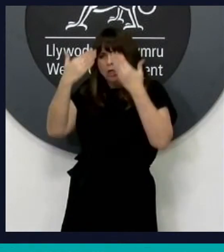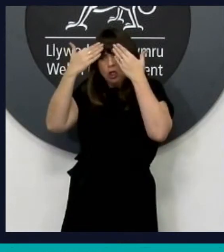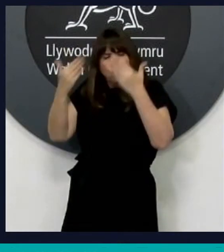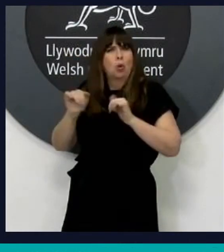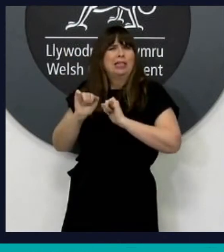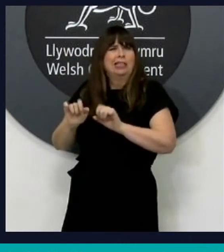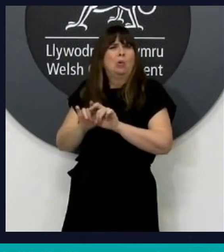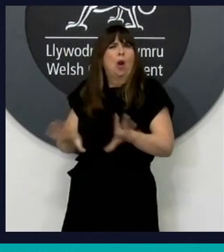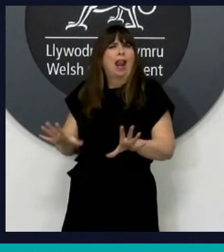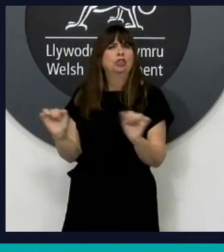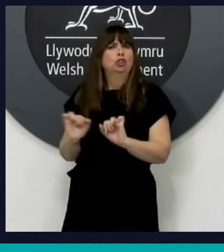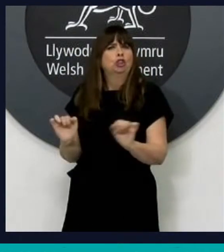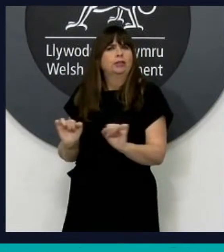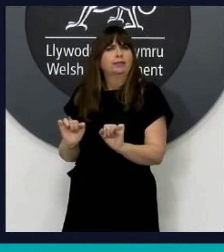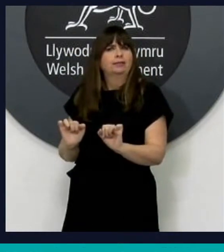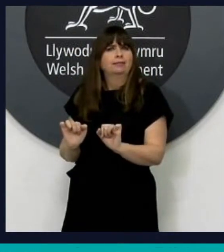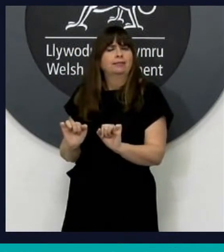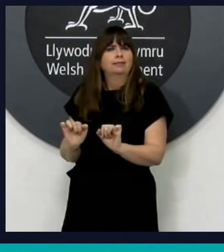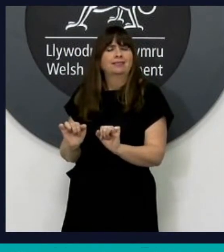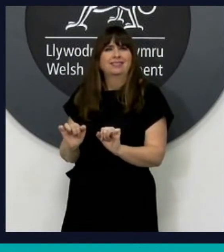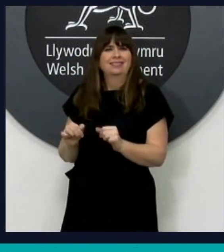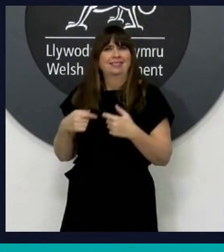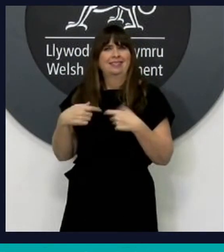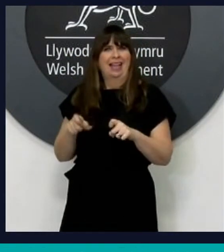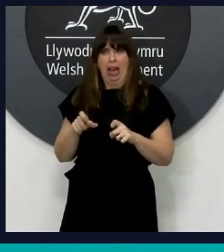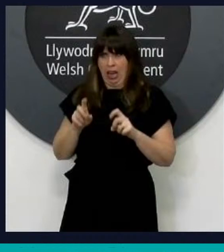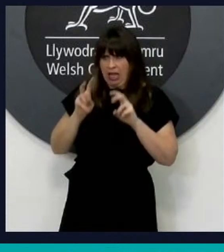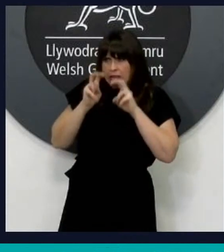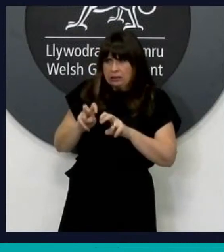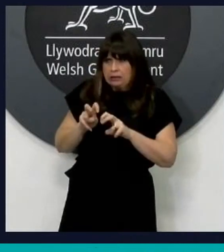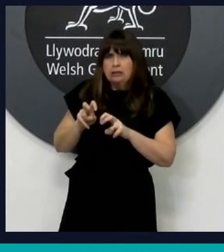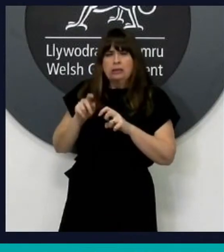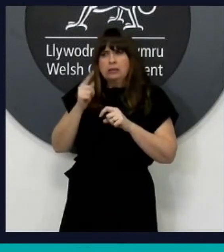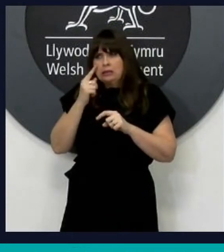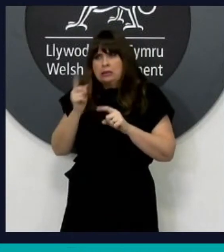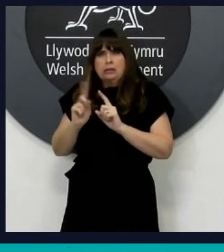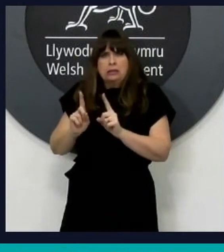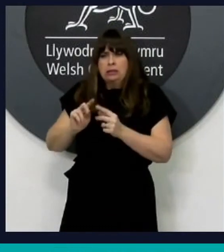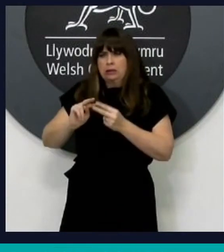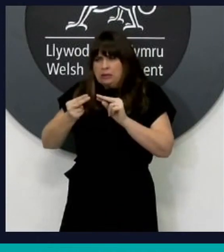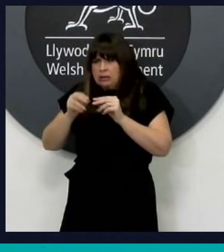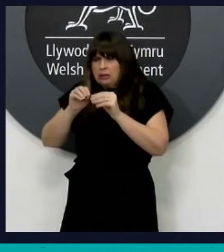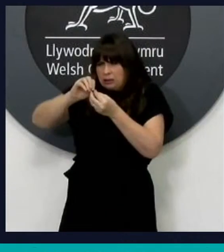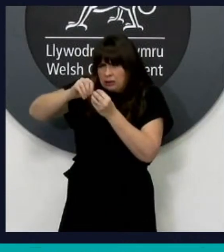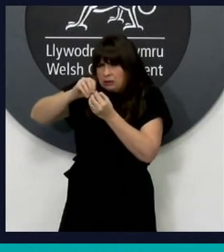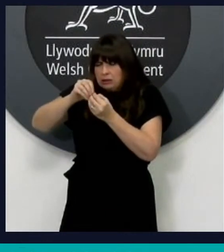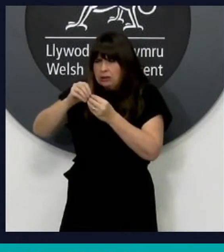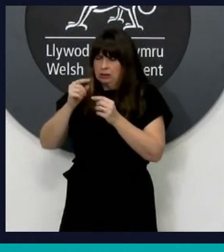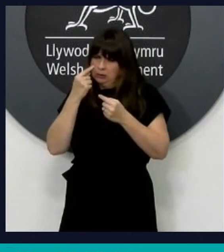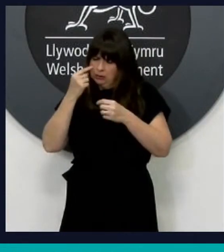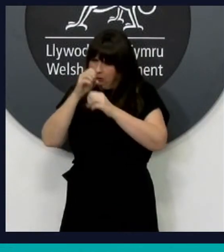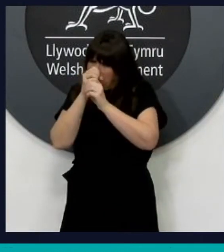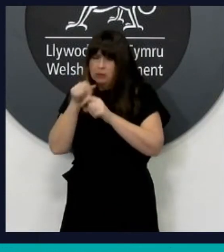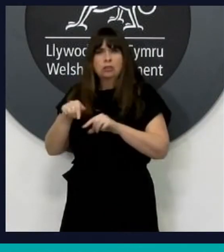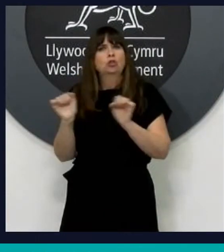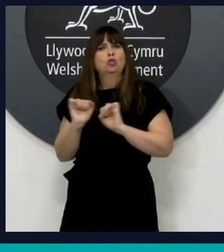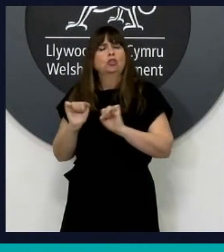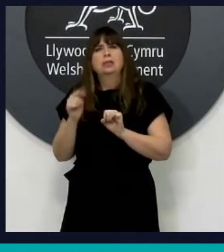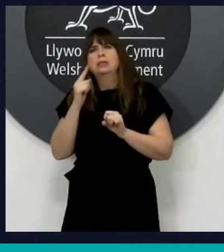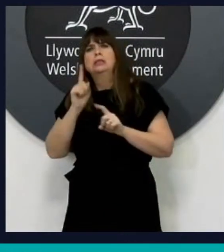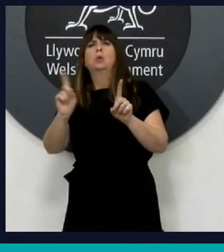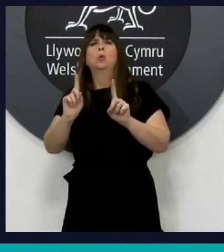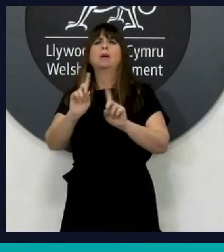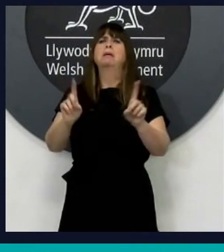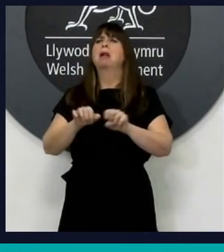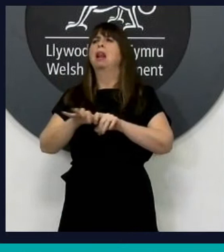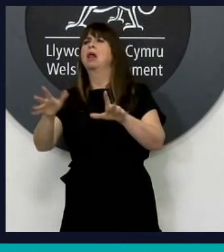weeks. So it's too early to say yet what the situation is likely to be as we enter the Christmas period. But I